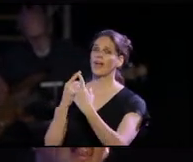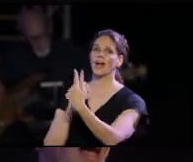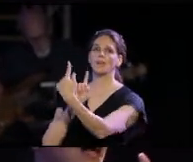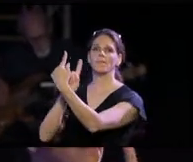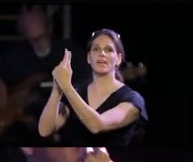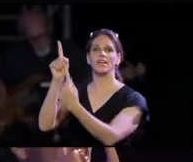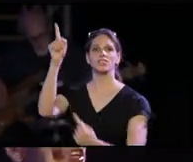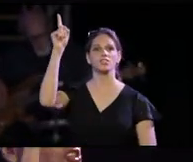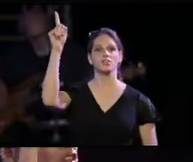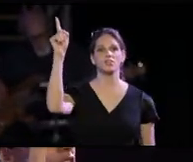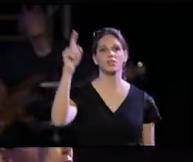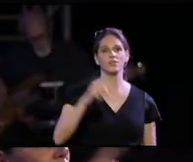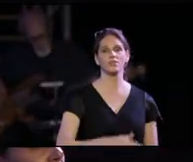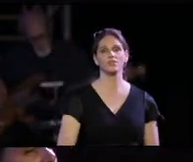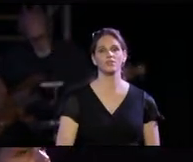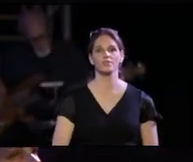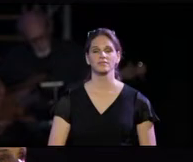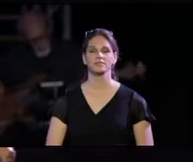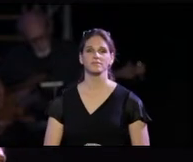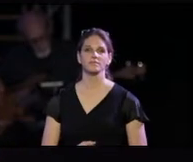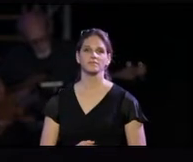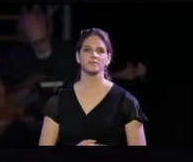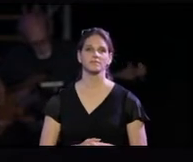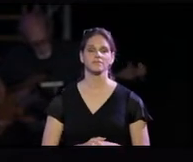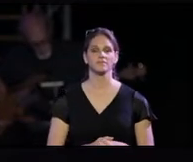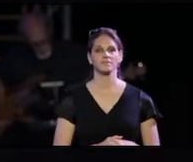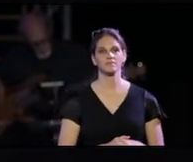till I made